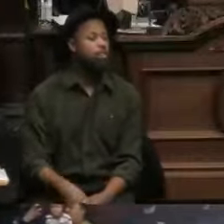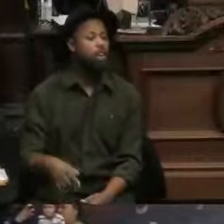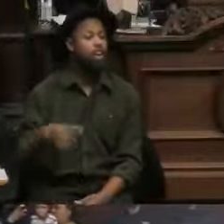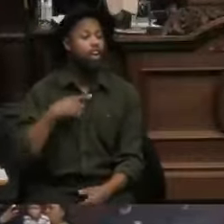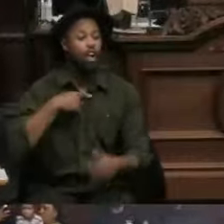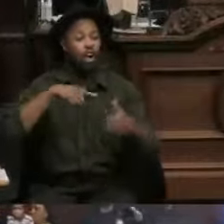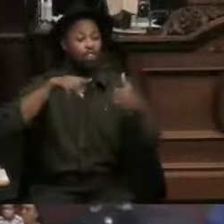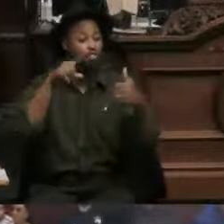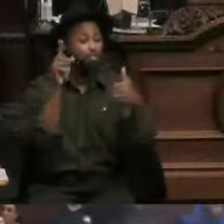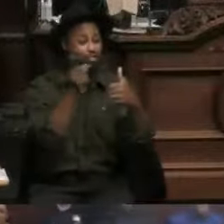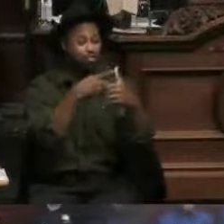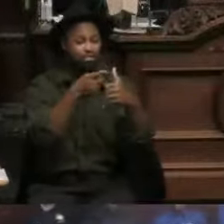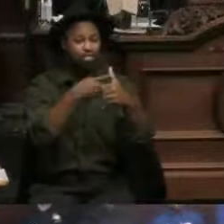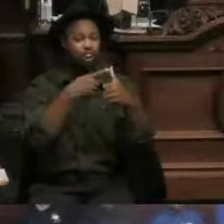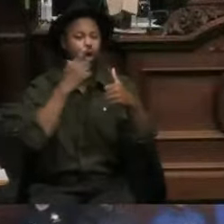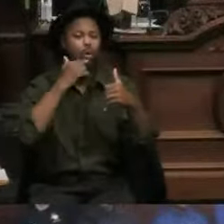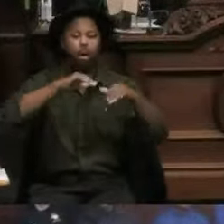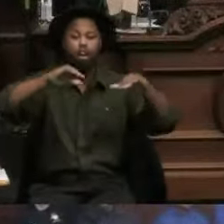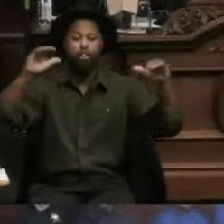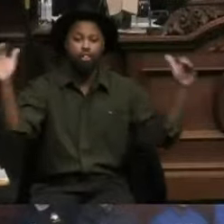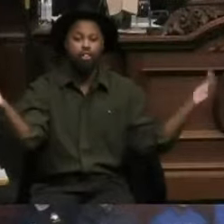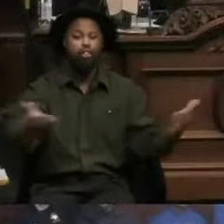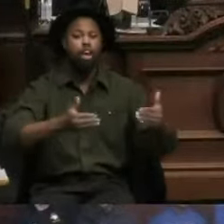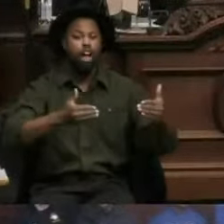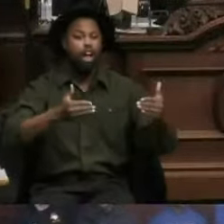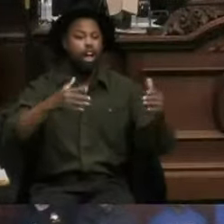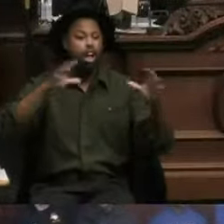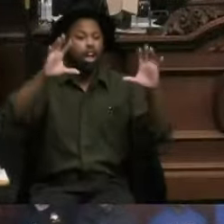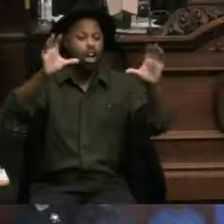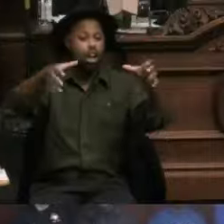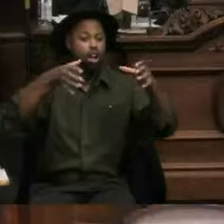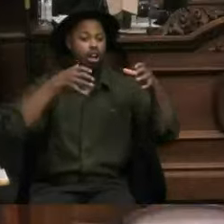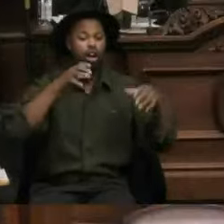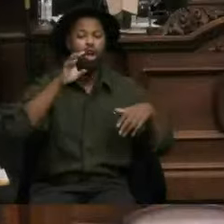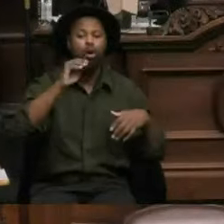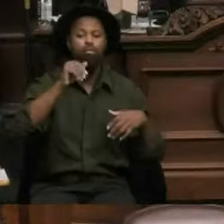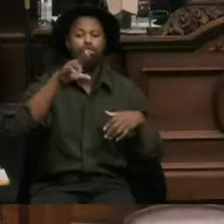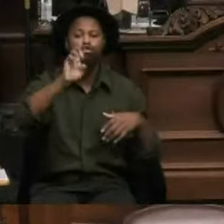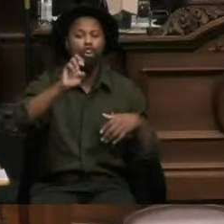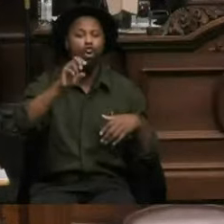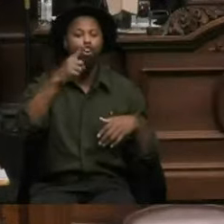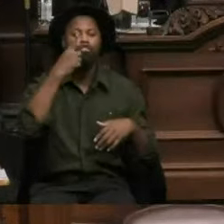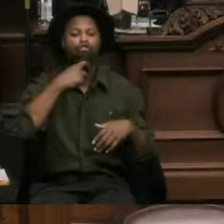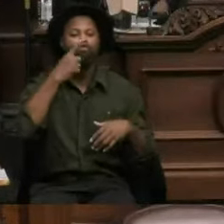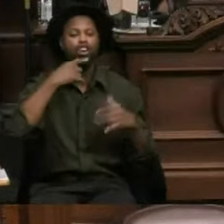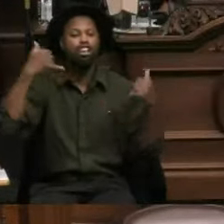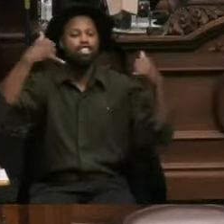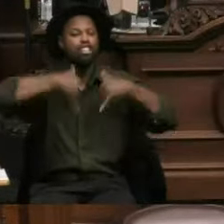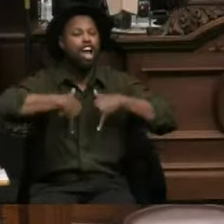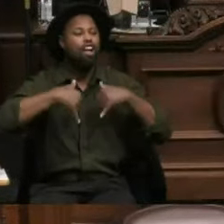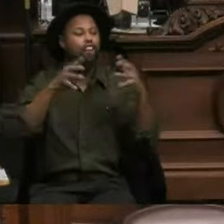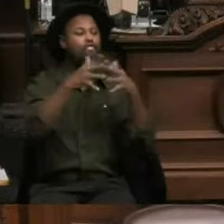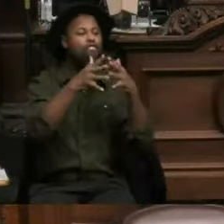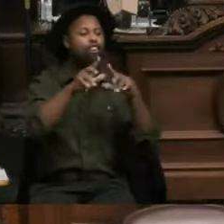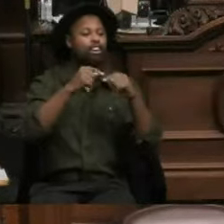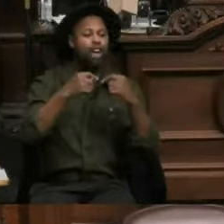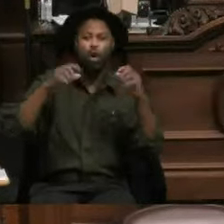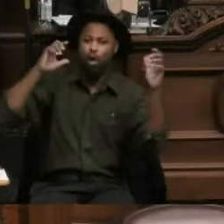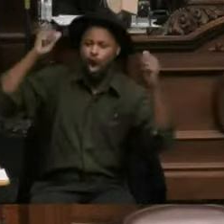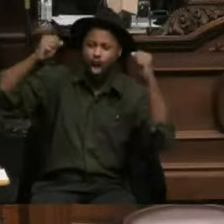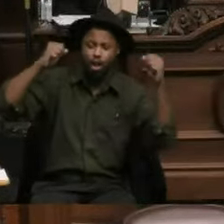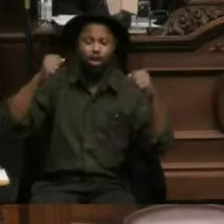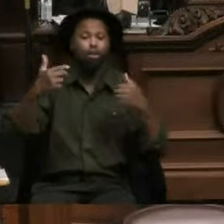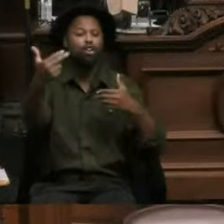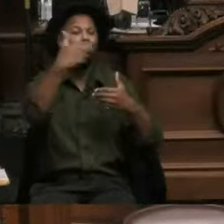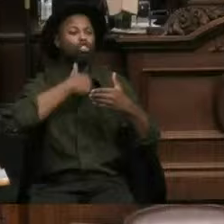So first, I would like to invite the Monroe Red Jackets football team and the coaching staff. Please join